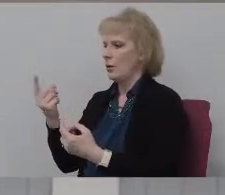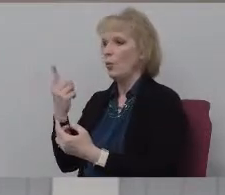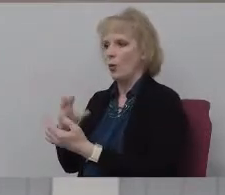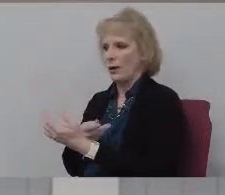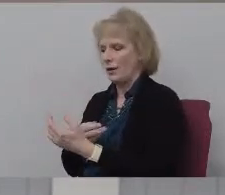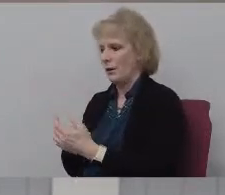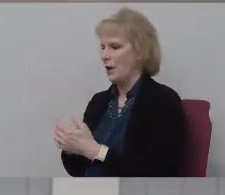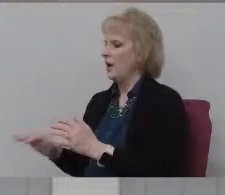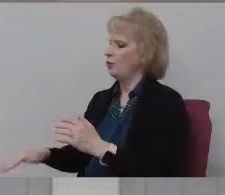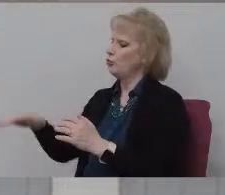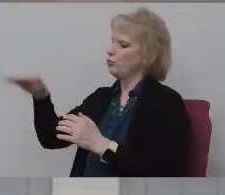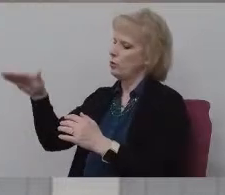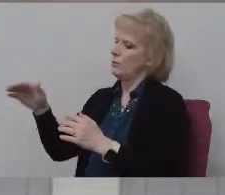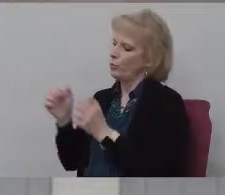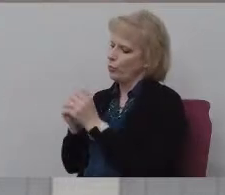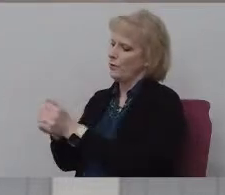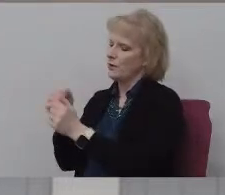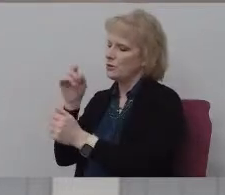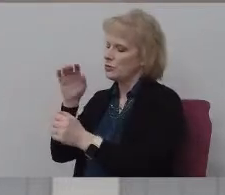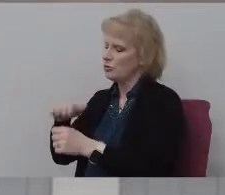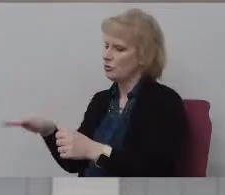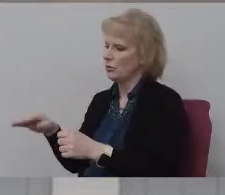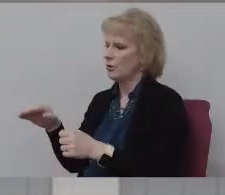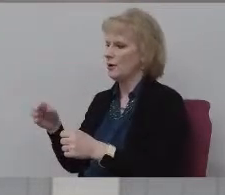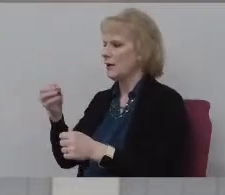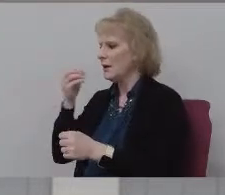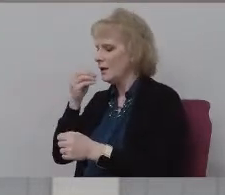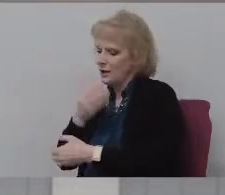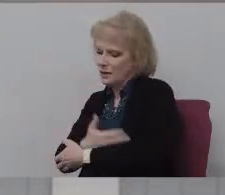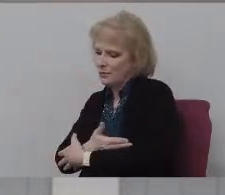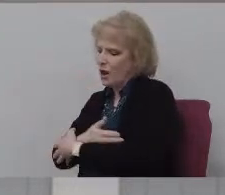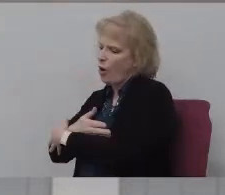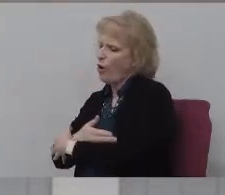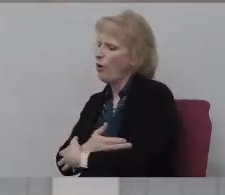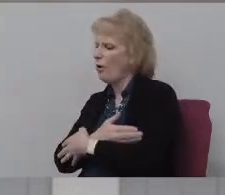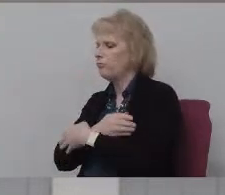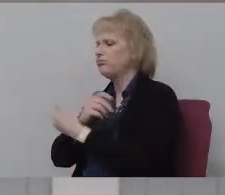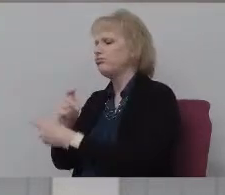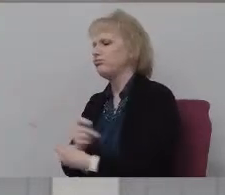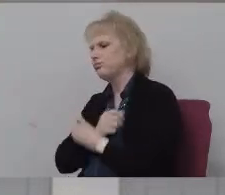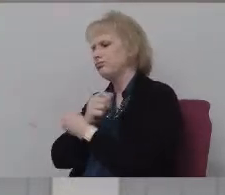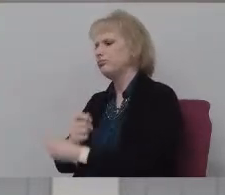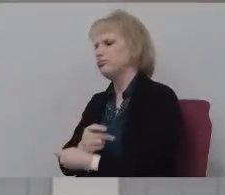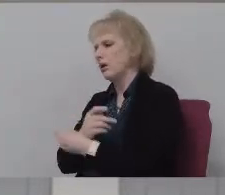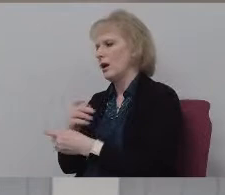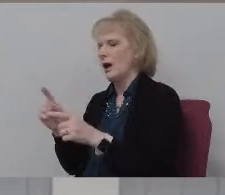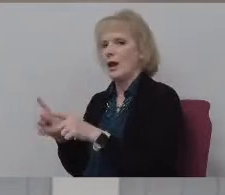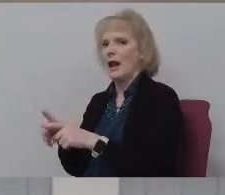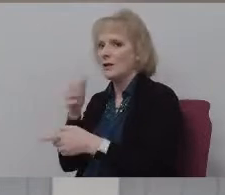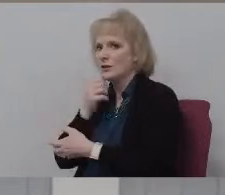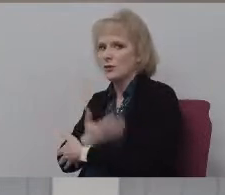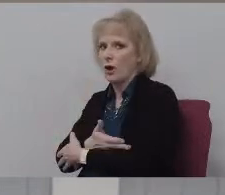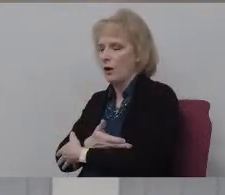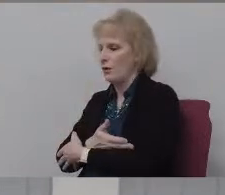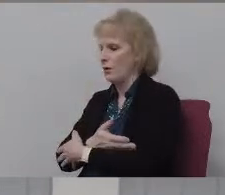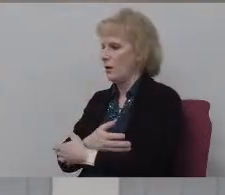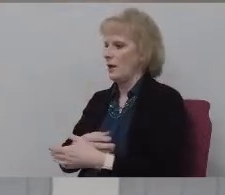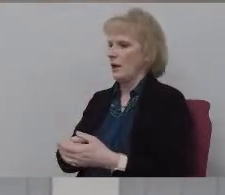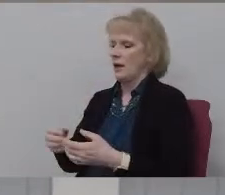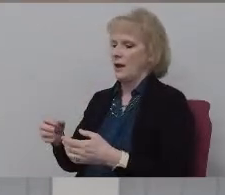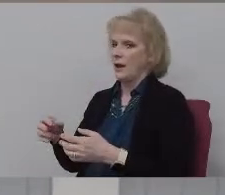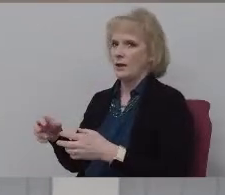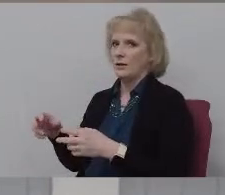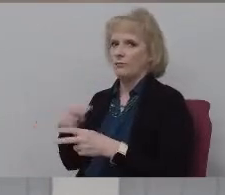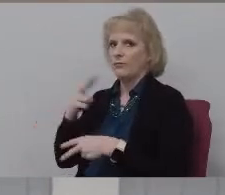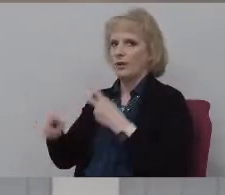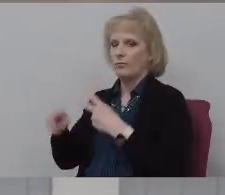children. It did eat of his own meat and drank of his own cup and lay in his bosom, and it was unto him as a daughter. And there came a traveler unto the rich